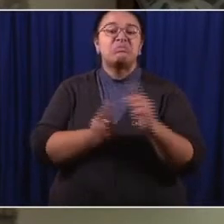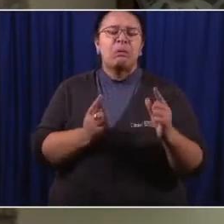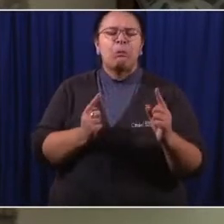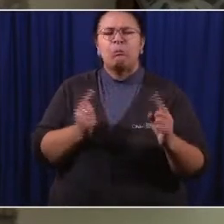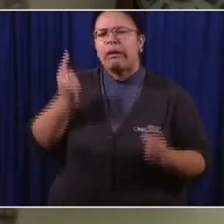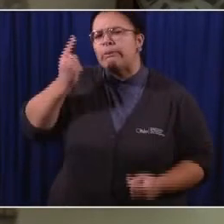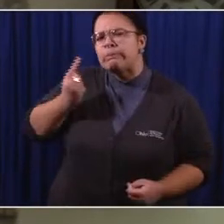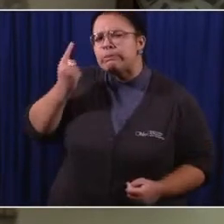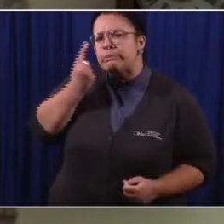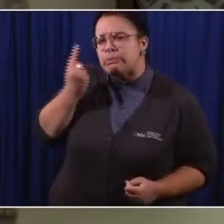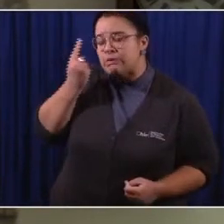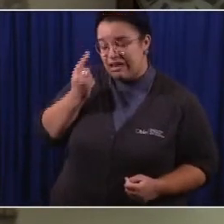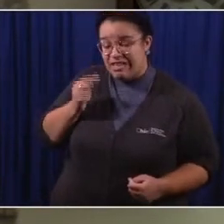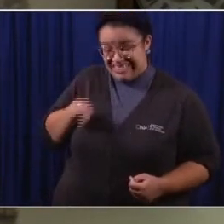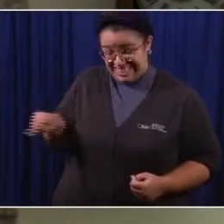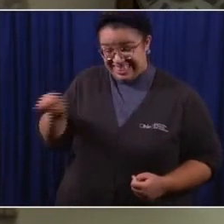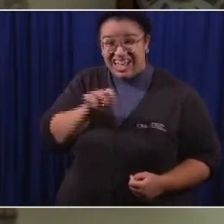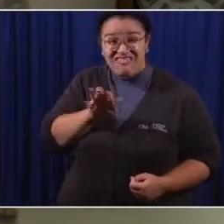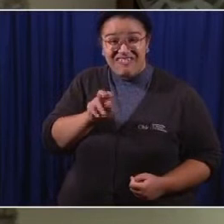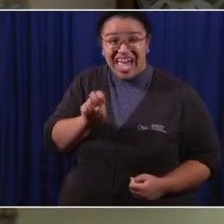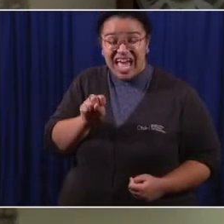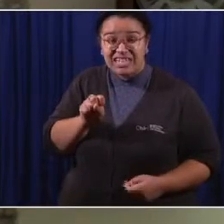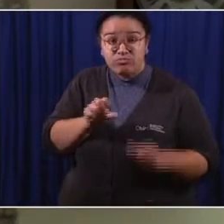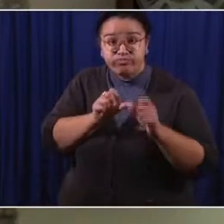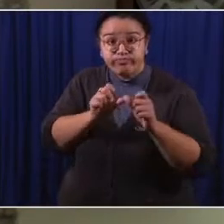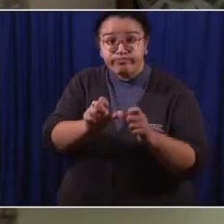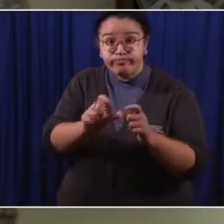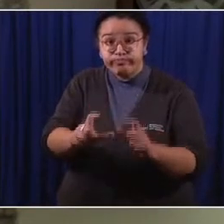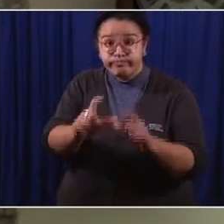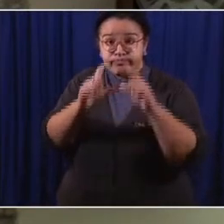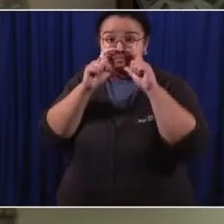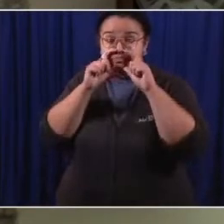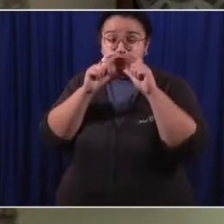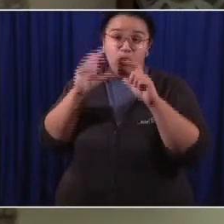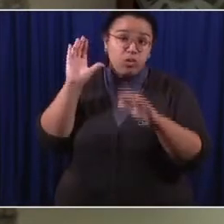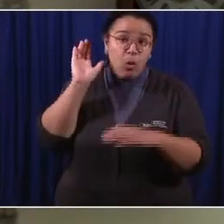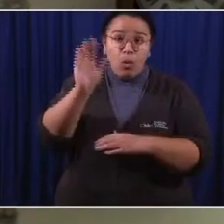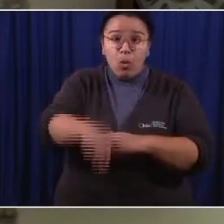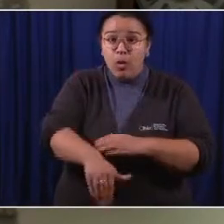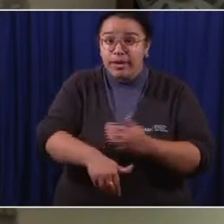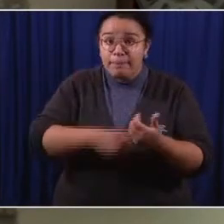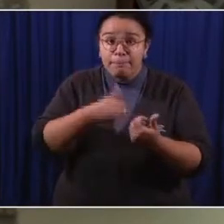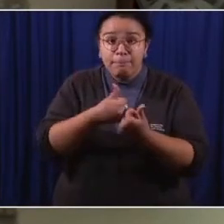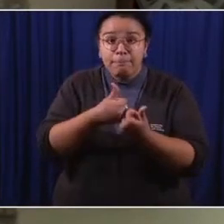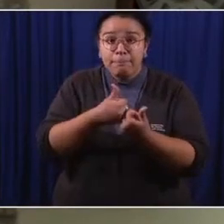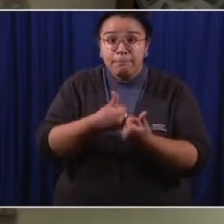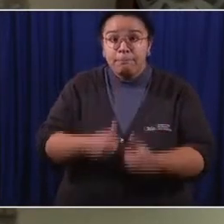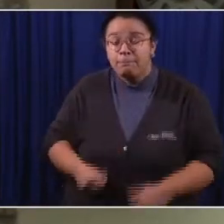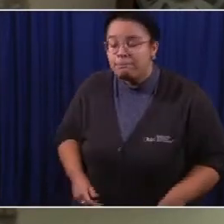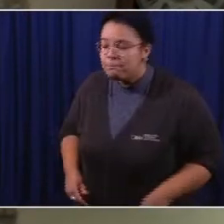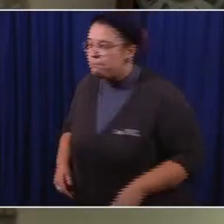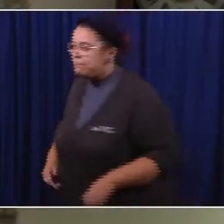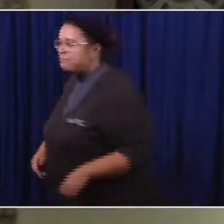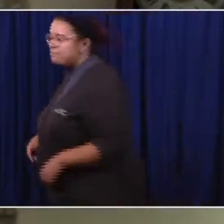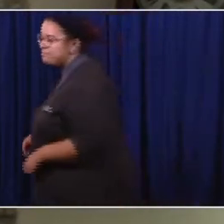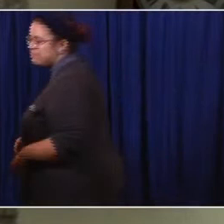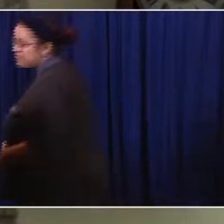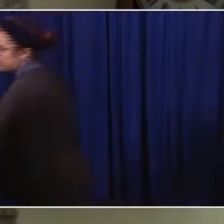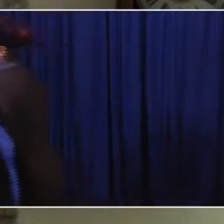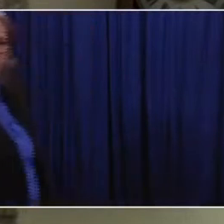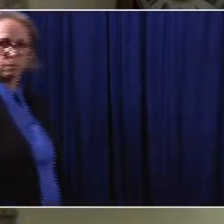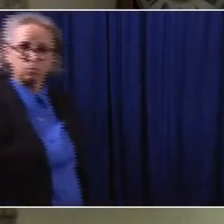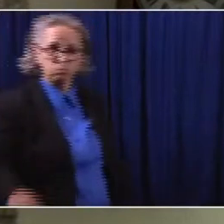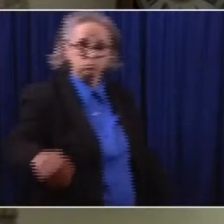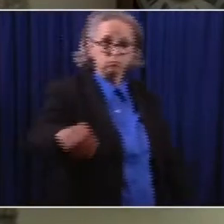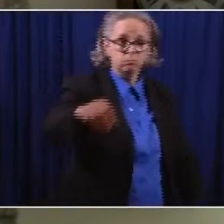to wear masks during this entire game, at least under your health order? Yeah, I believe our health order, it